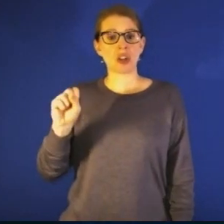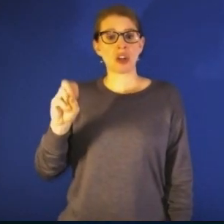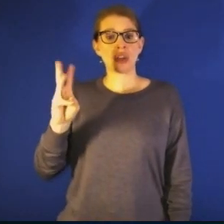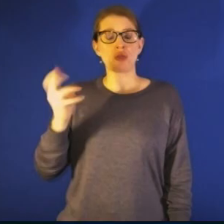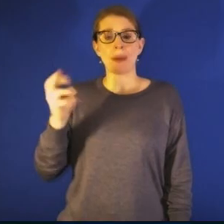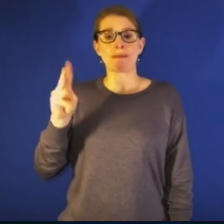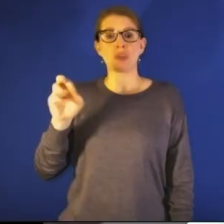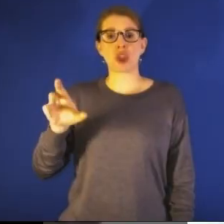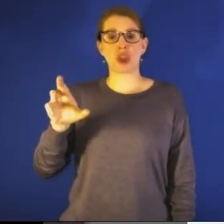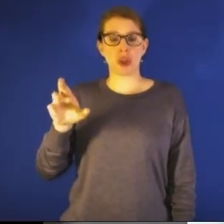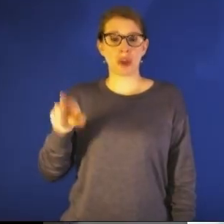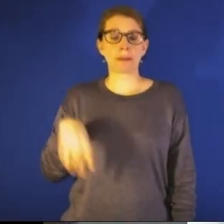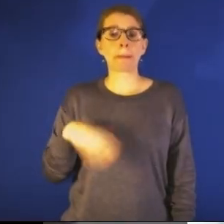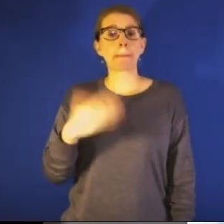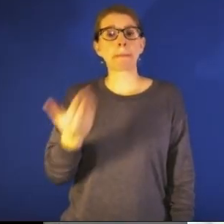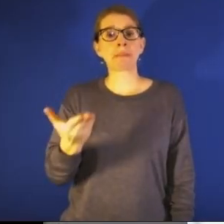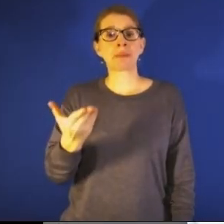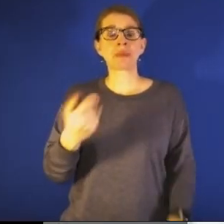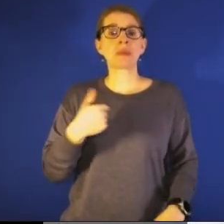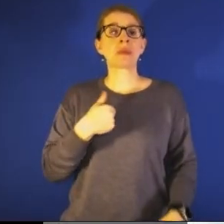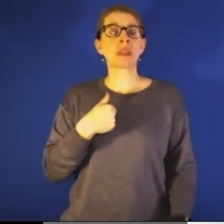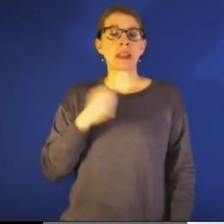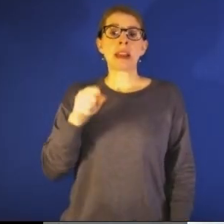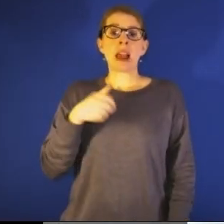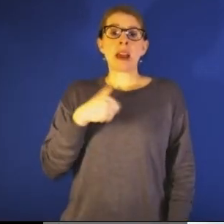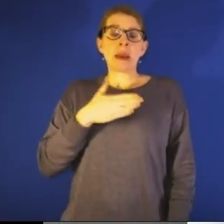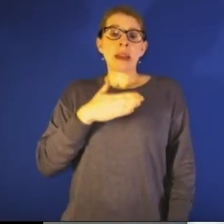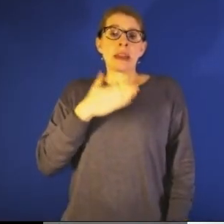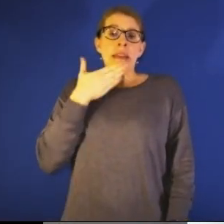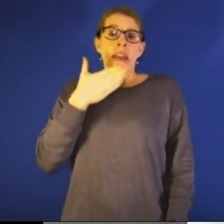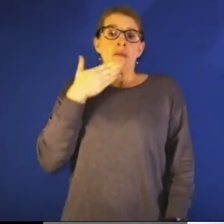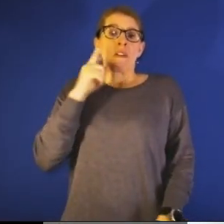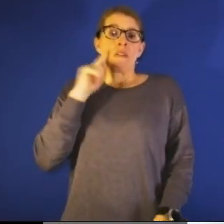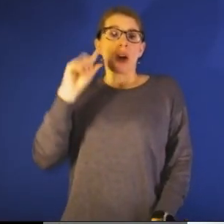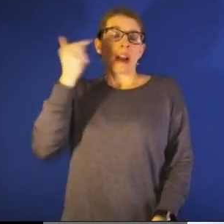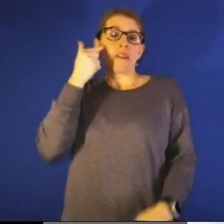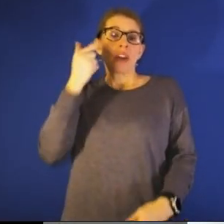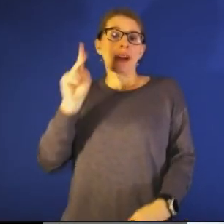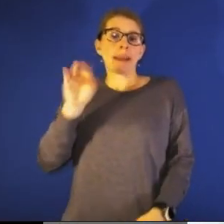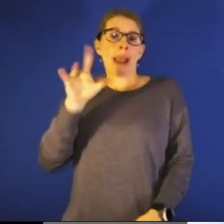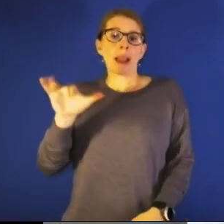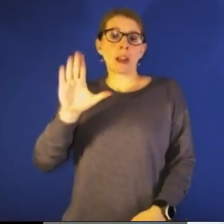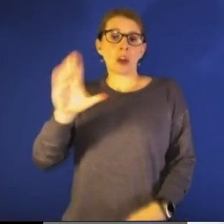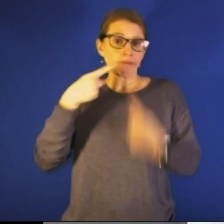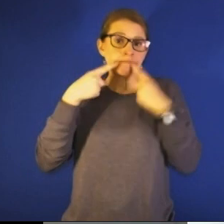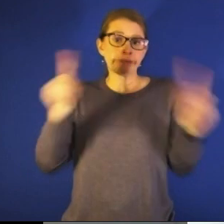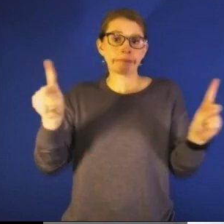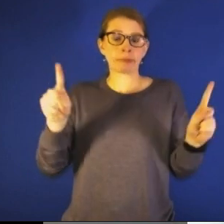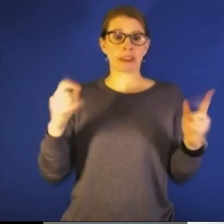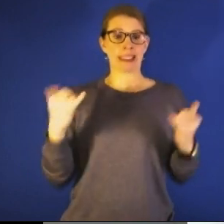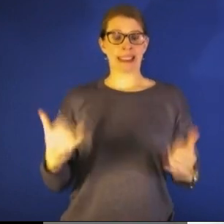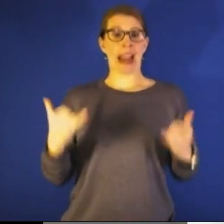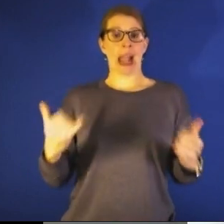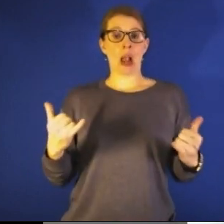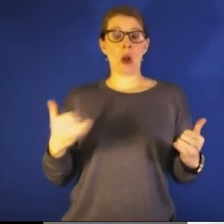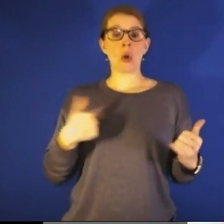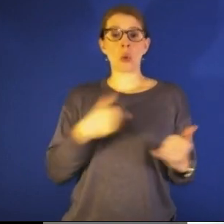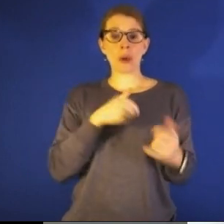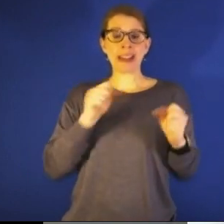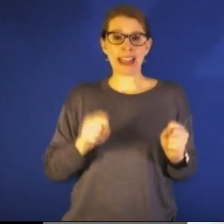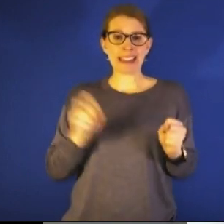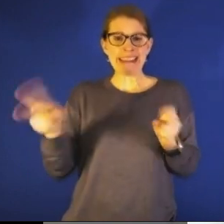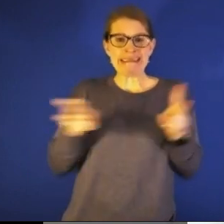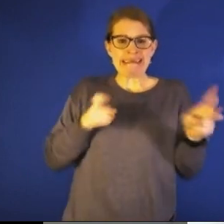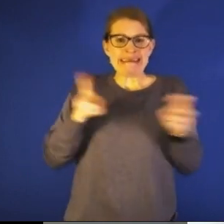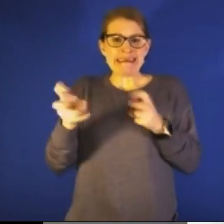Yeah, I'm so thankful for Governor Kelly's action. This gives us the freedom to bolster our workforce in the areas